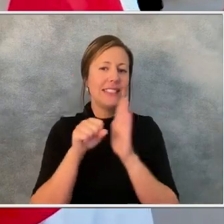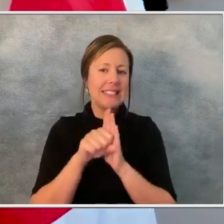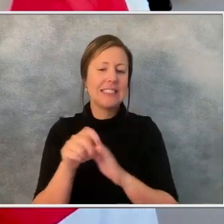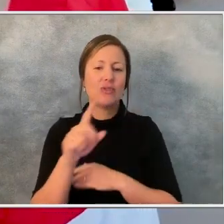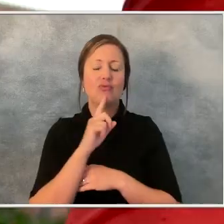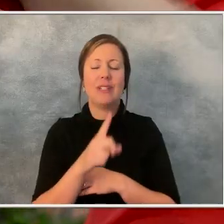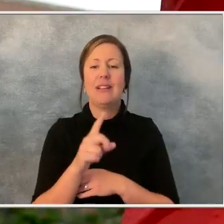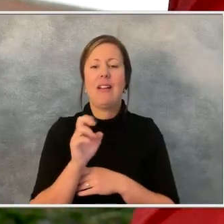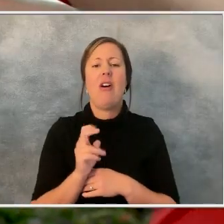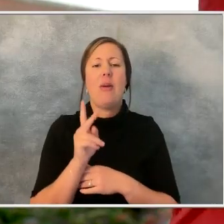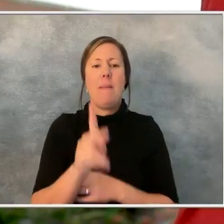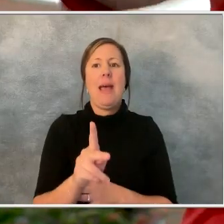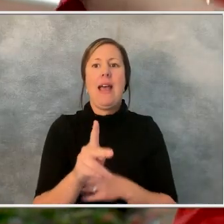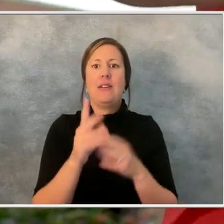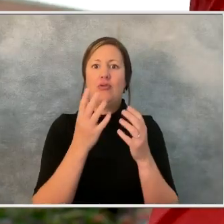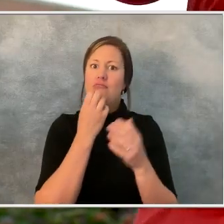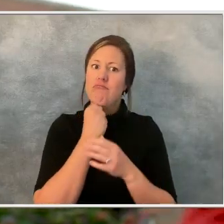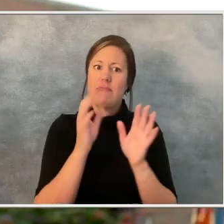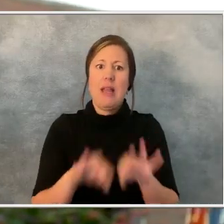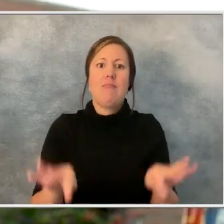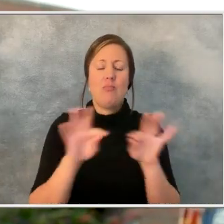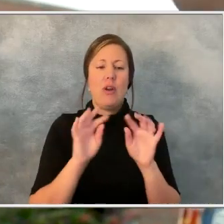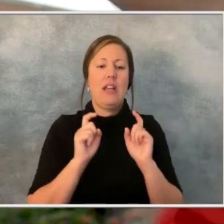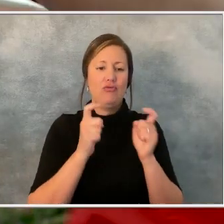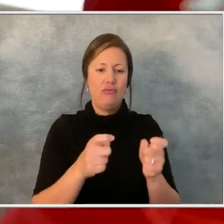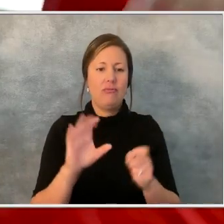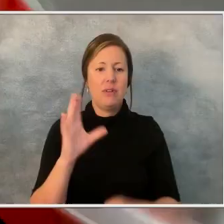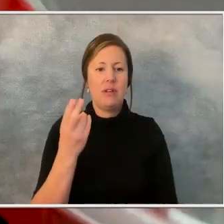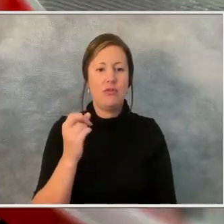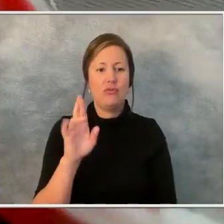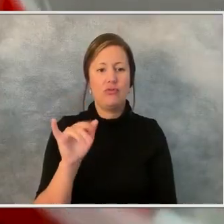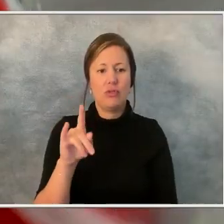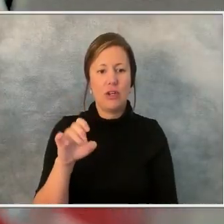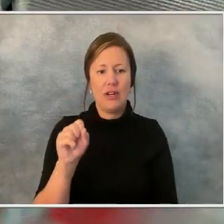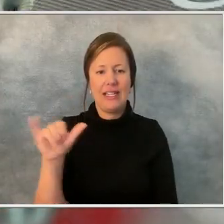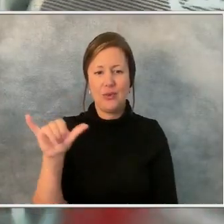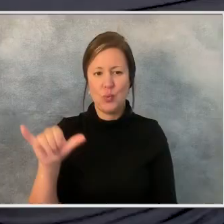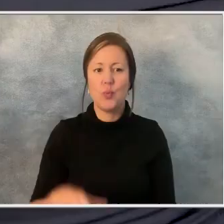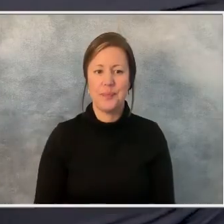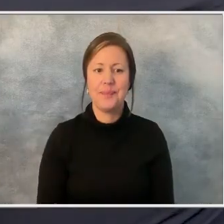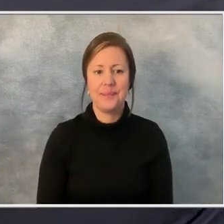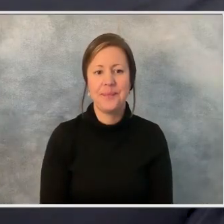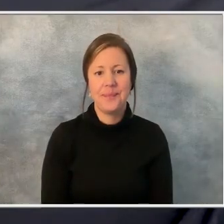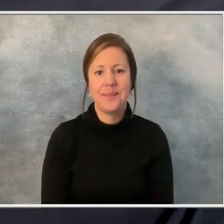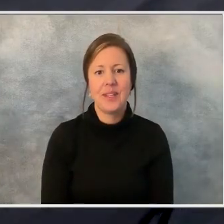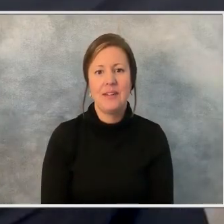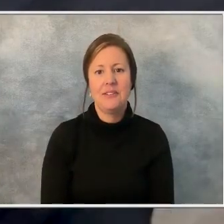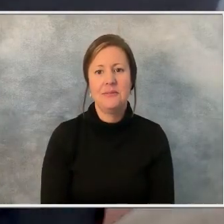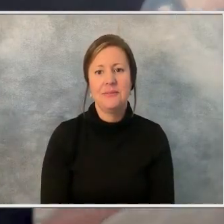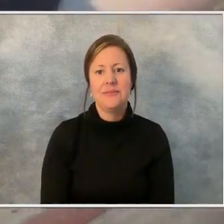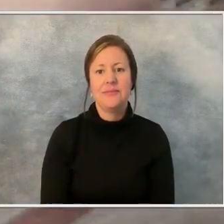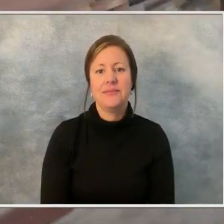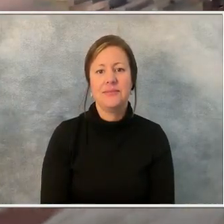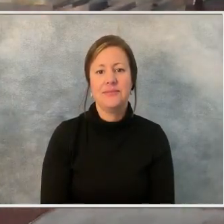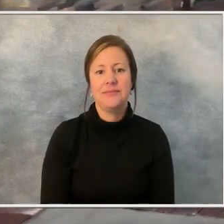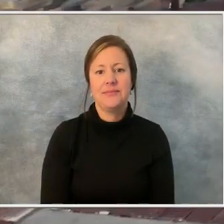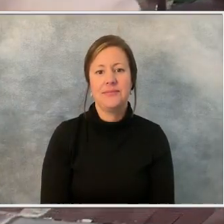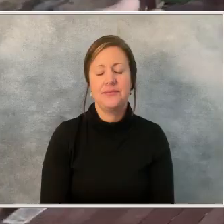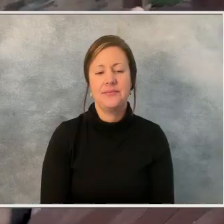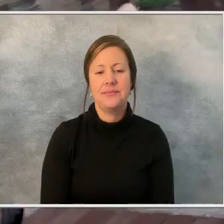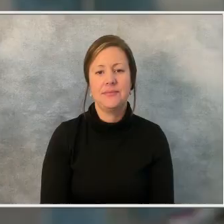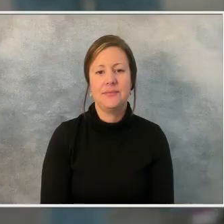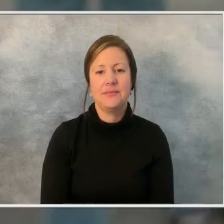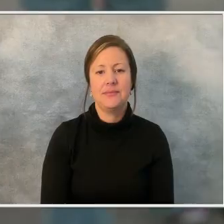worthy charities. Chiefs! Chiefs are a